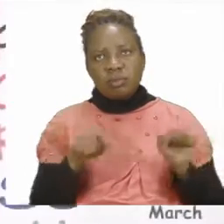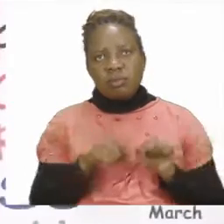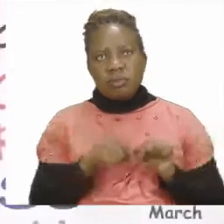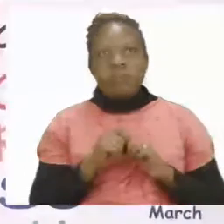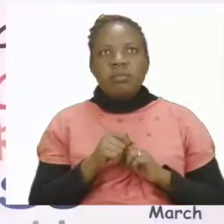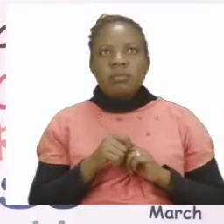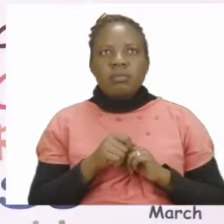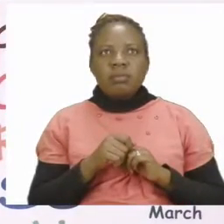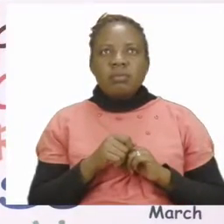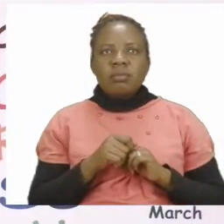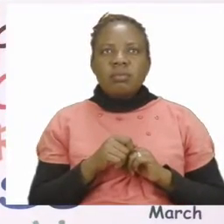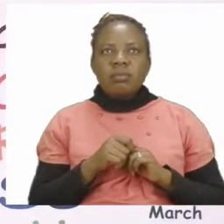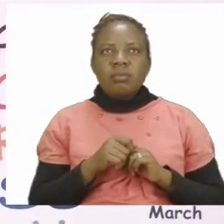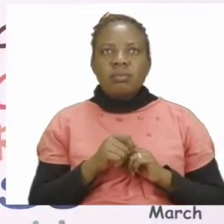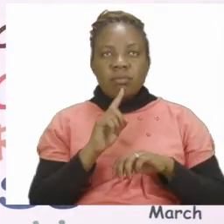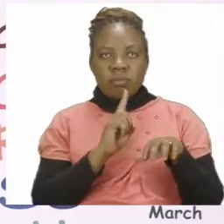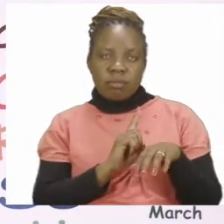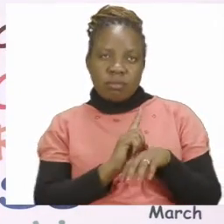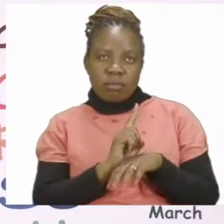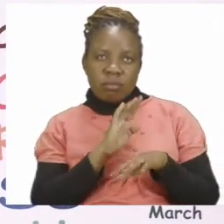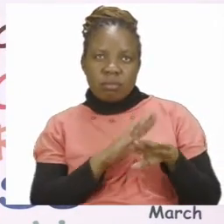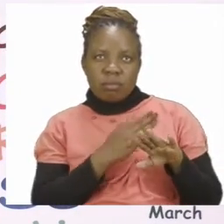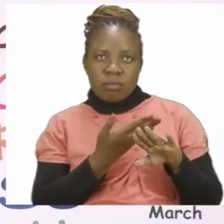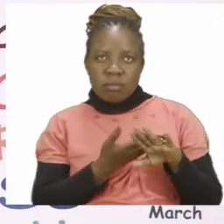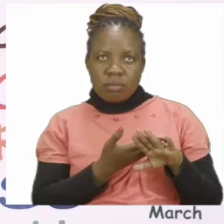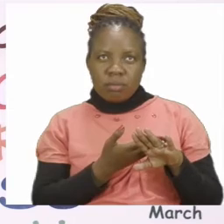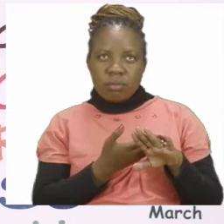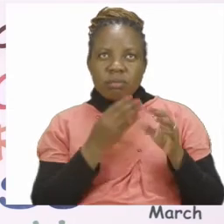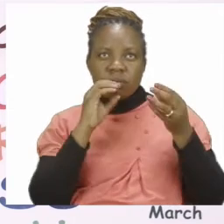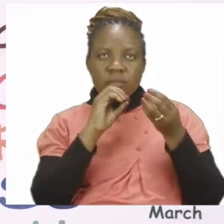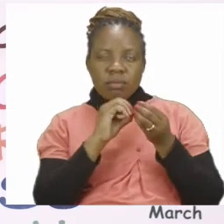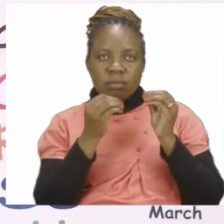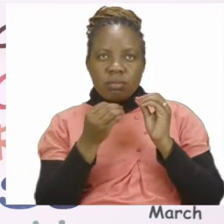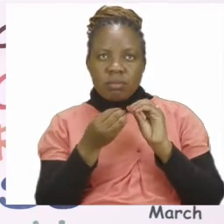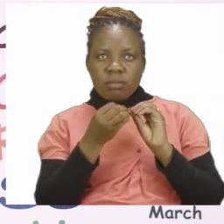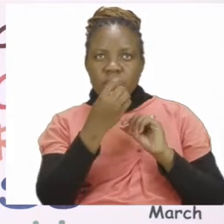examples. The first example, remember, is the one that I did with you,